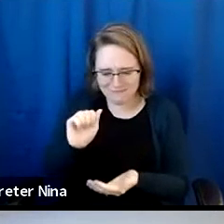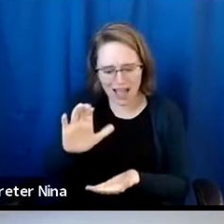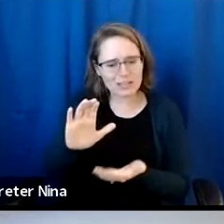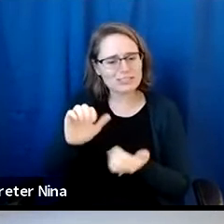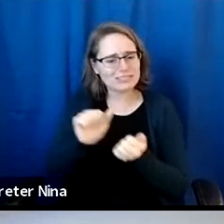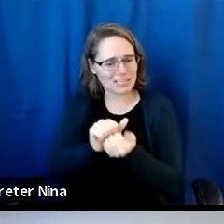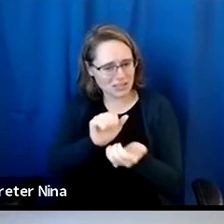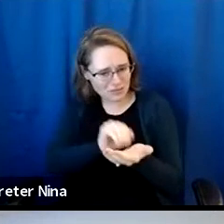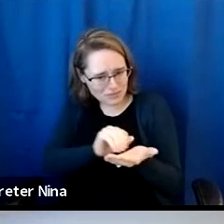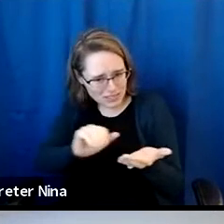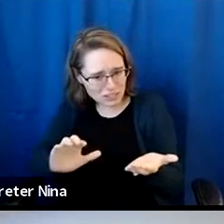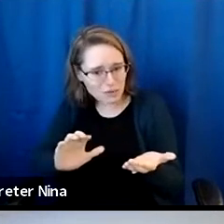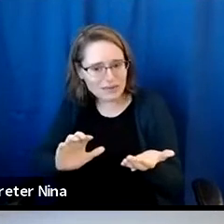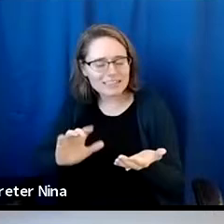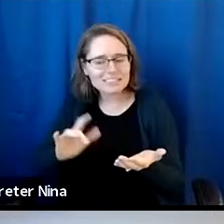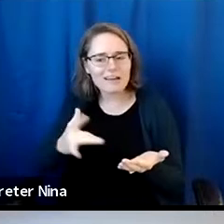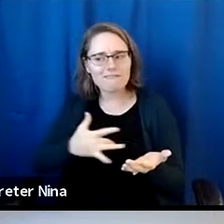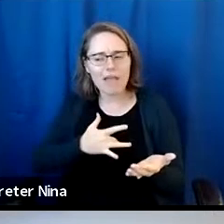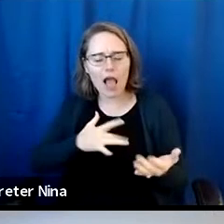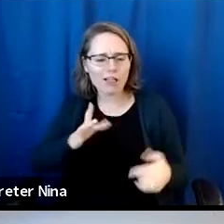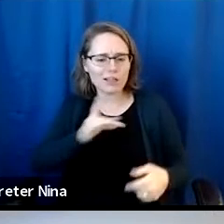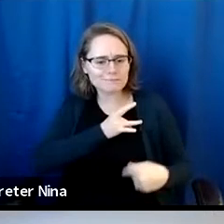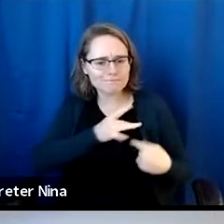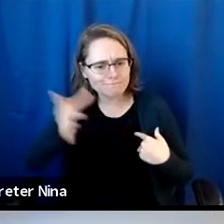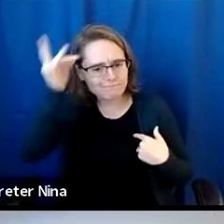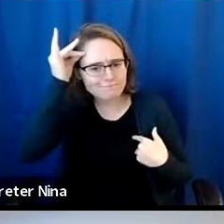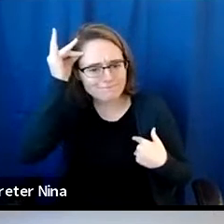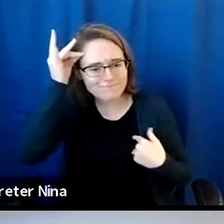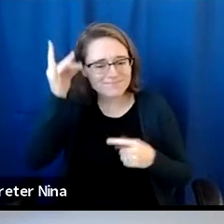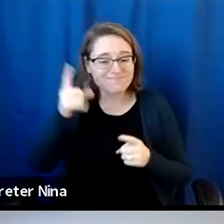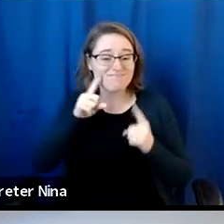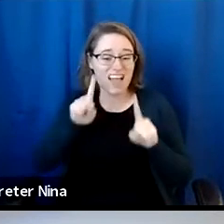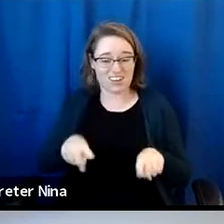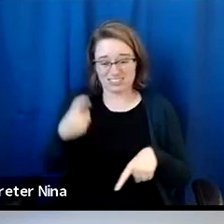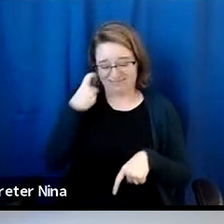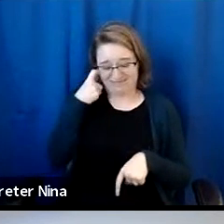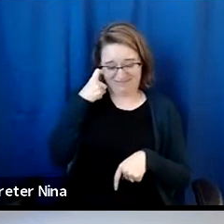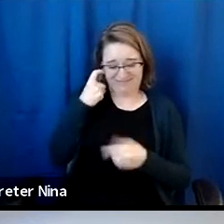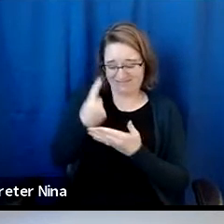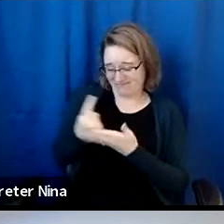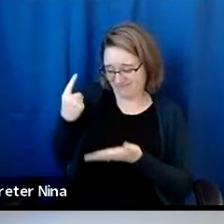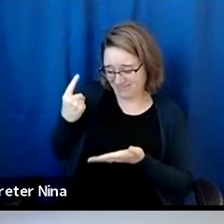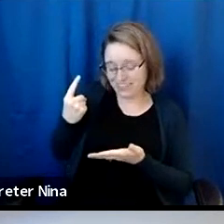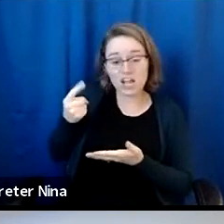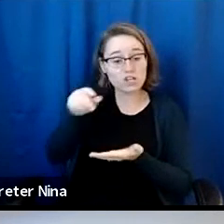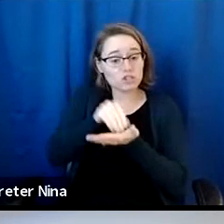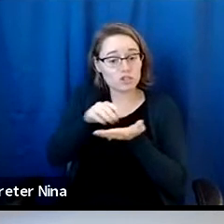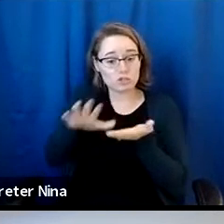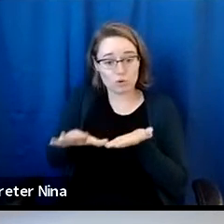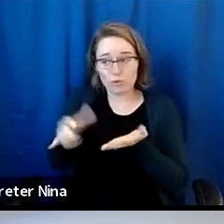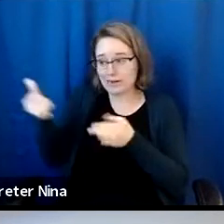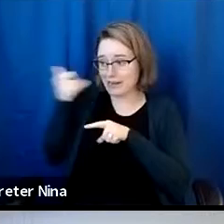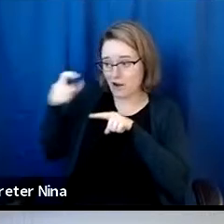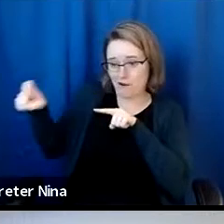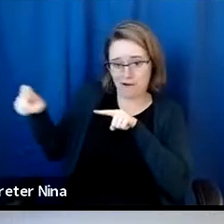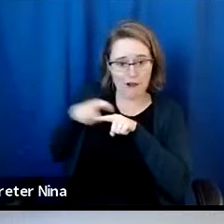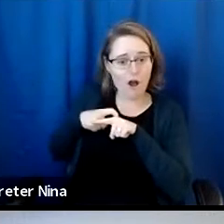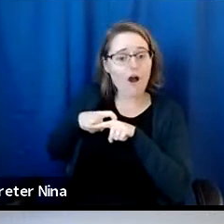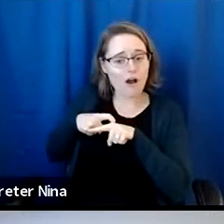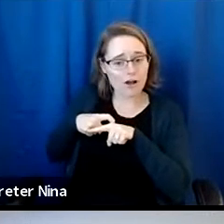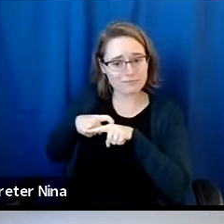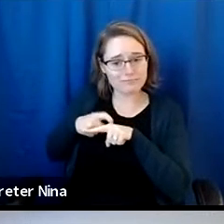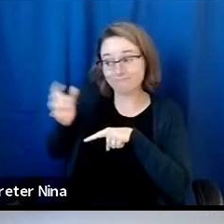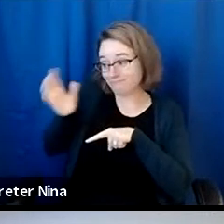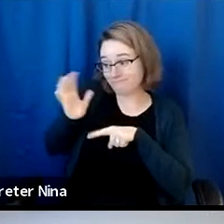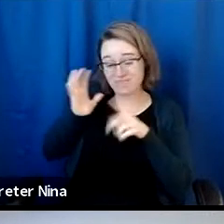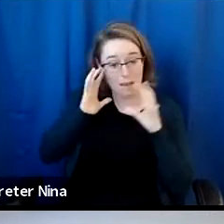students that are long lasting. Matter of fact, just this past week, I got a call from a student who, when I was a president